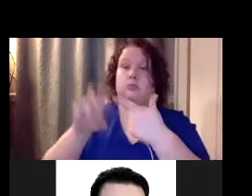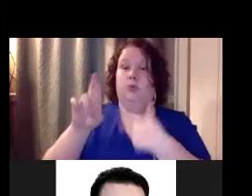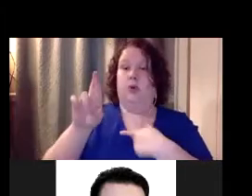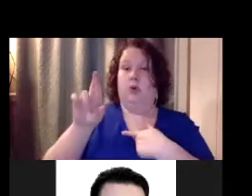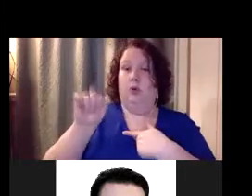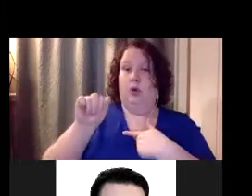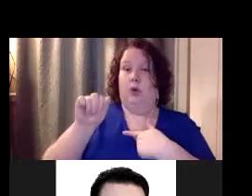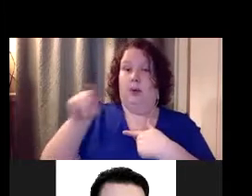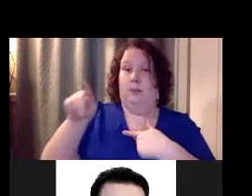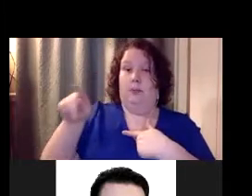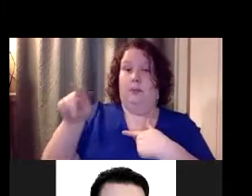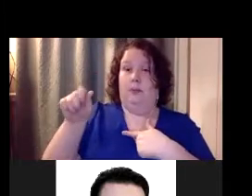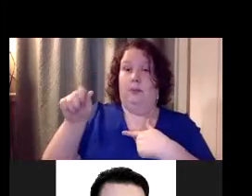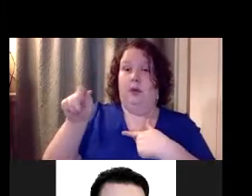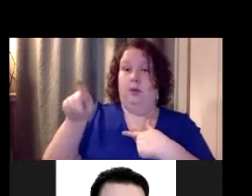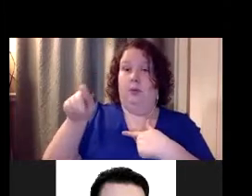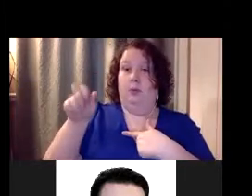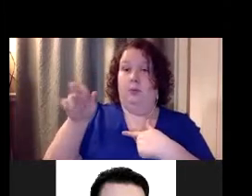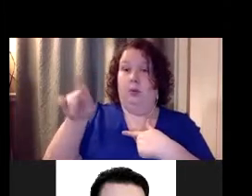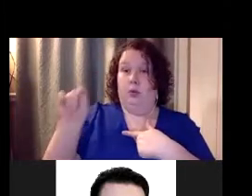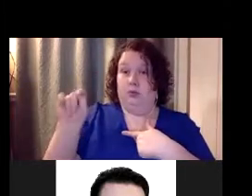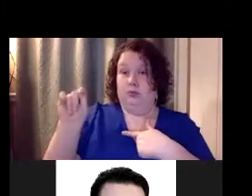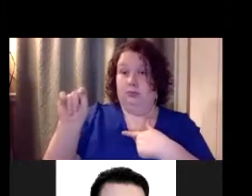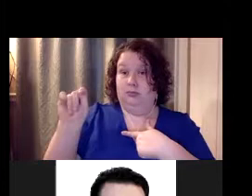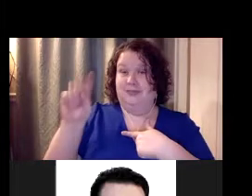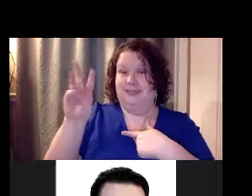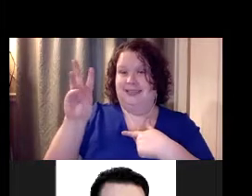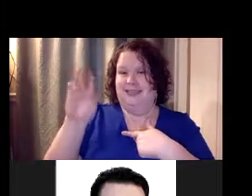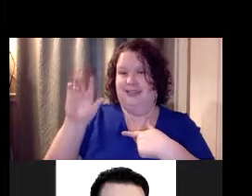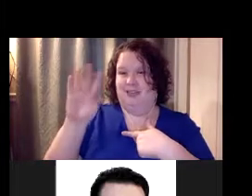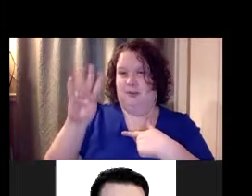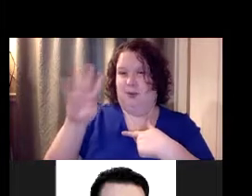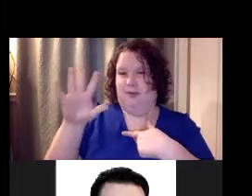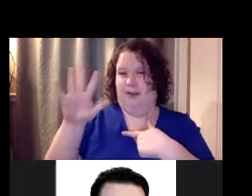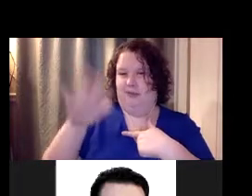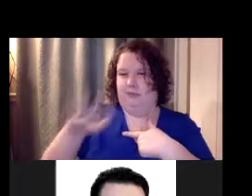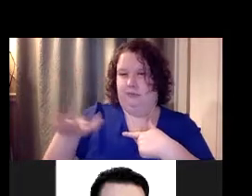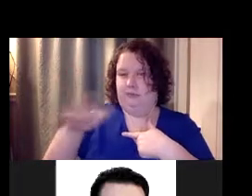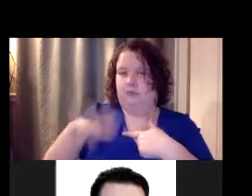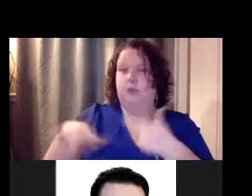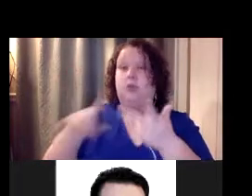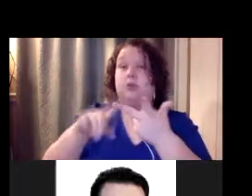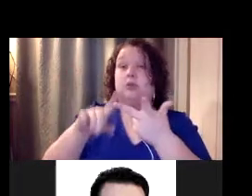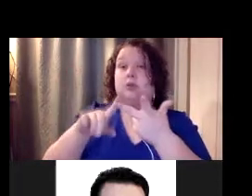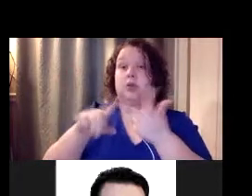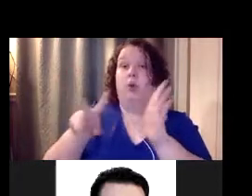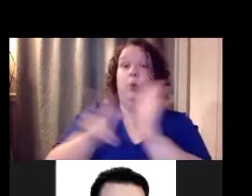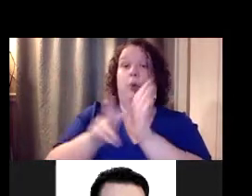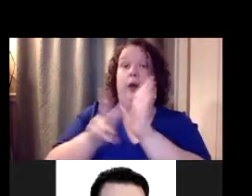645. And then we've got 216 that are transferring to the Waco charter schools.